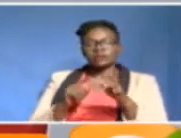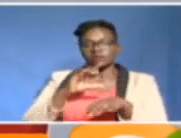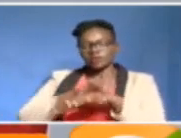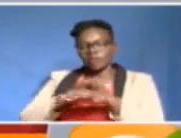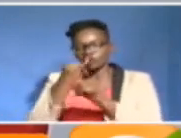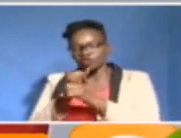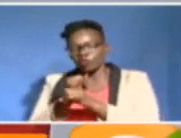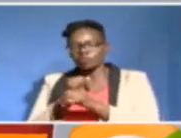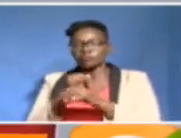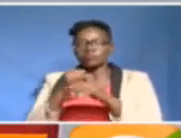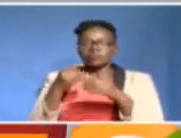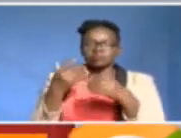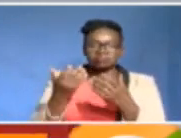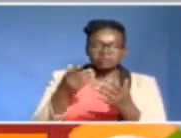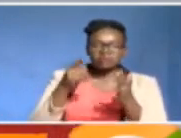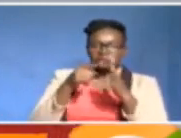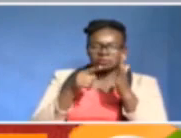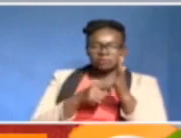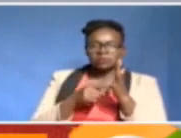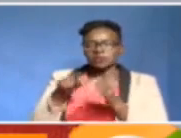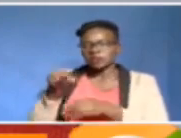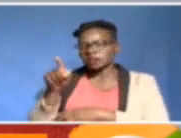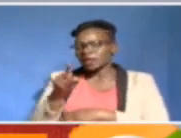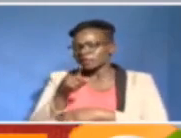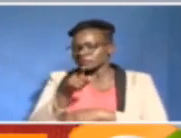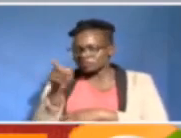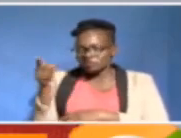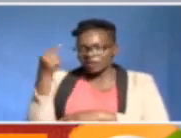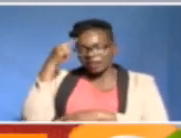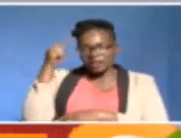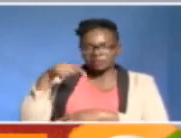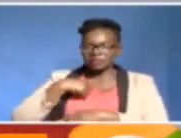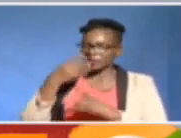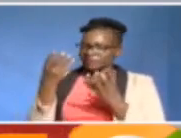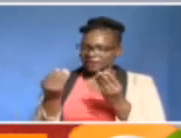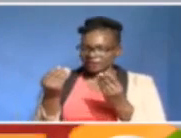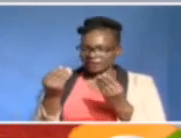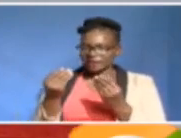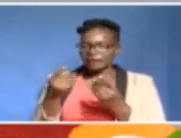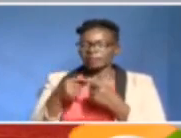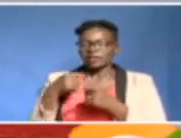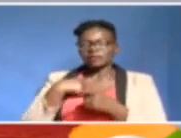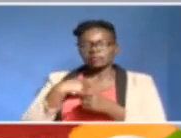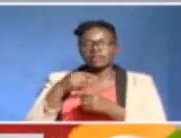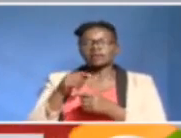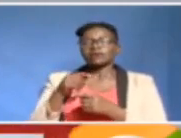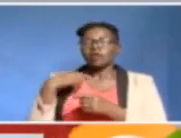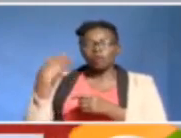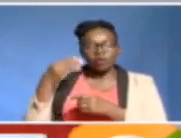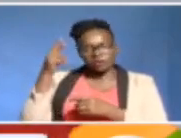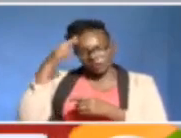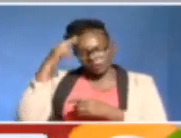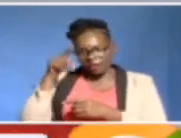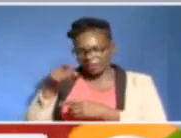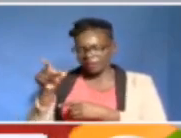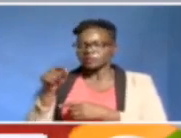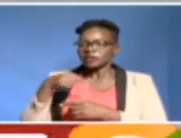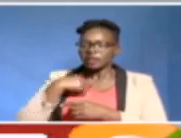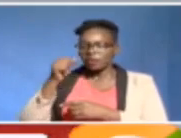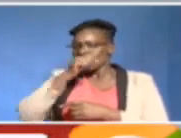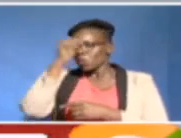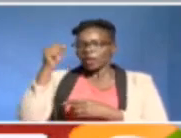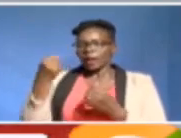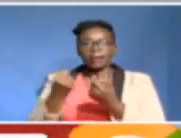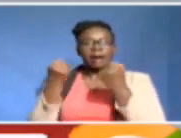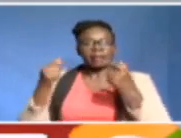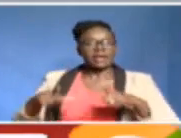this? Because they think and assume that I got it easy. And I have to keep reminding them that I didn't just wake up and get myself here. You